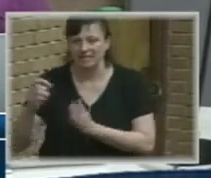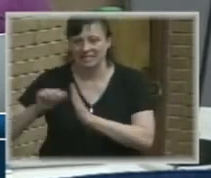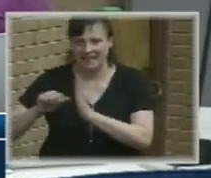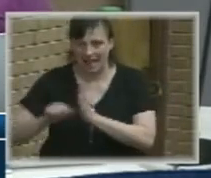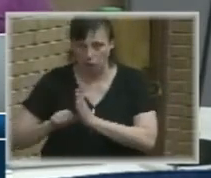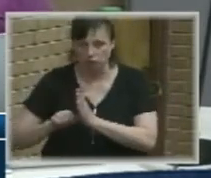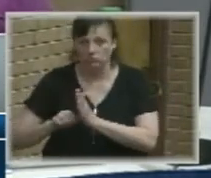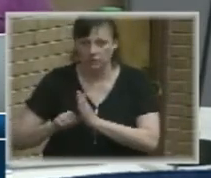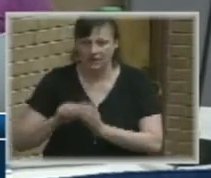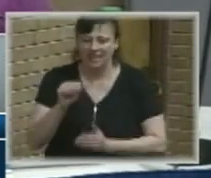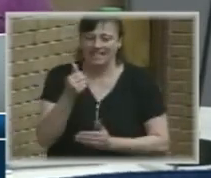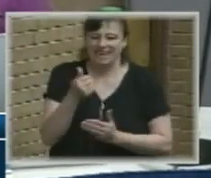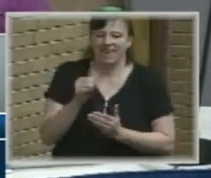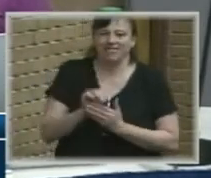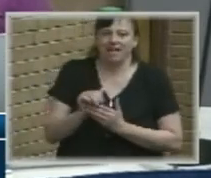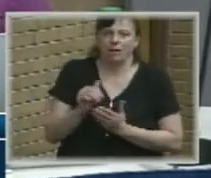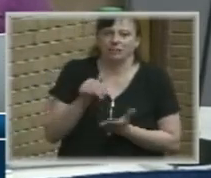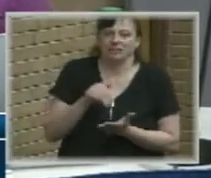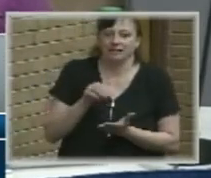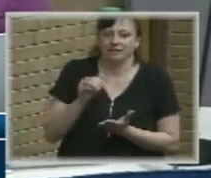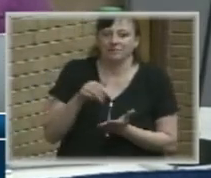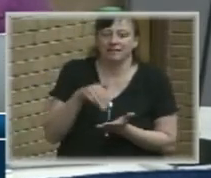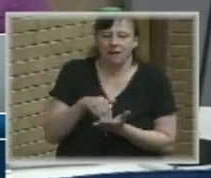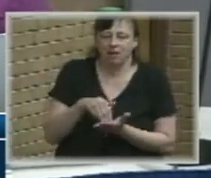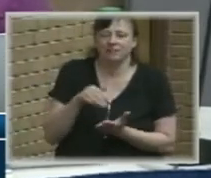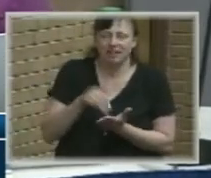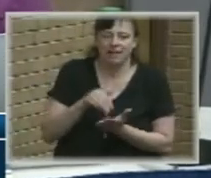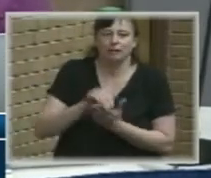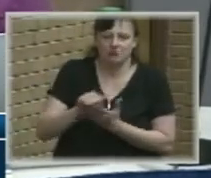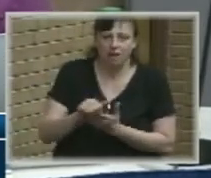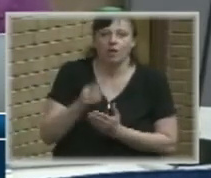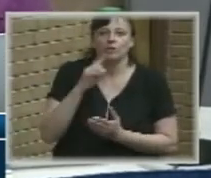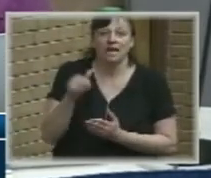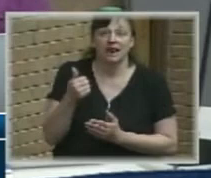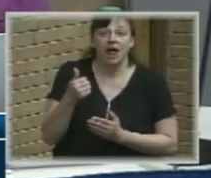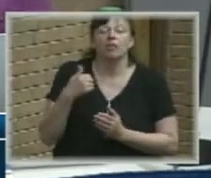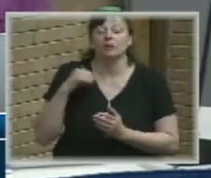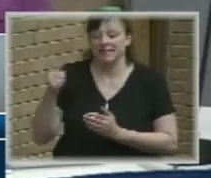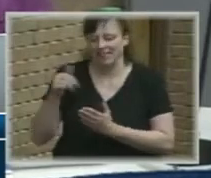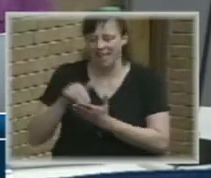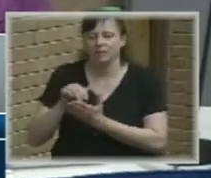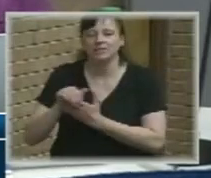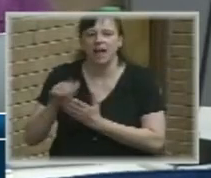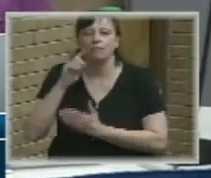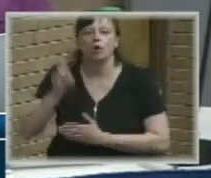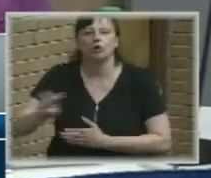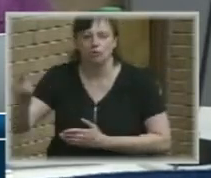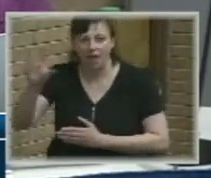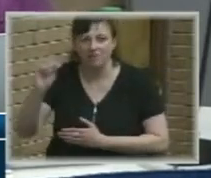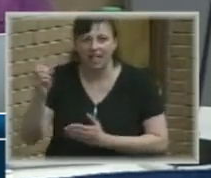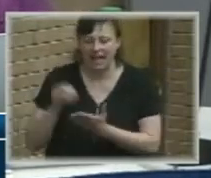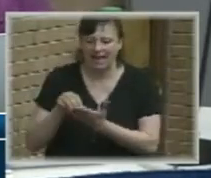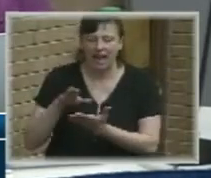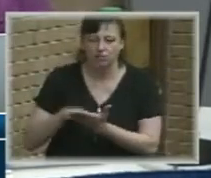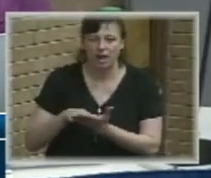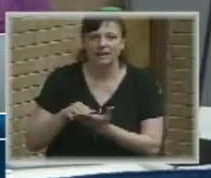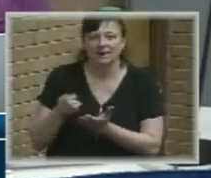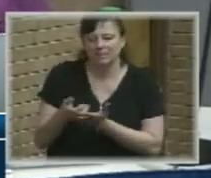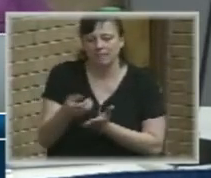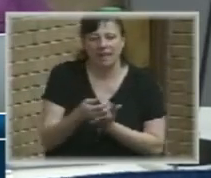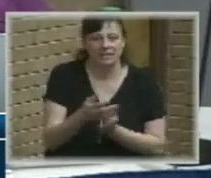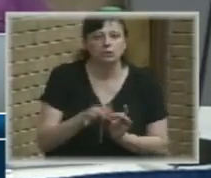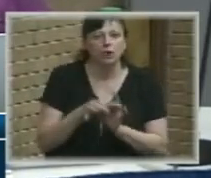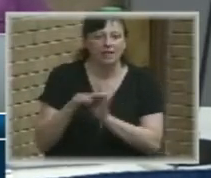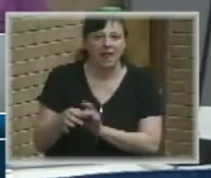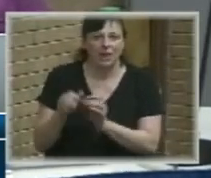in $10,000, and other contract services account, $10,000, for travel and contract expenses